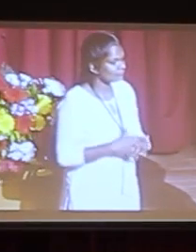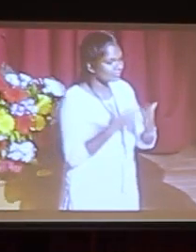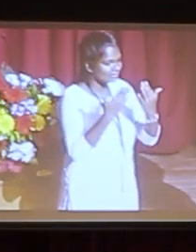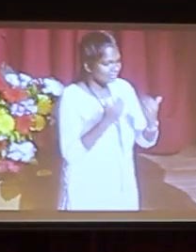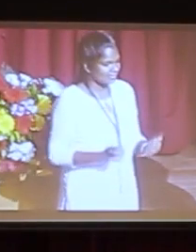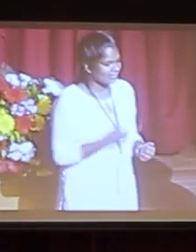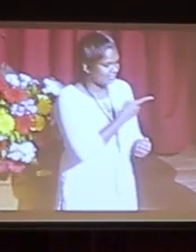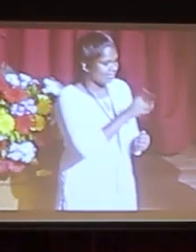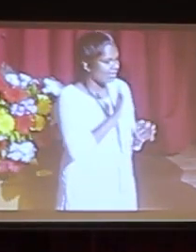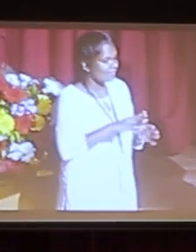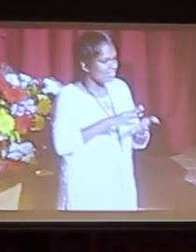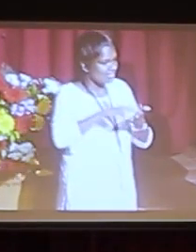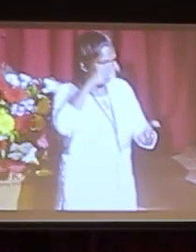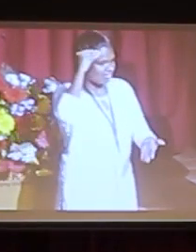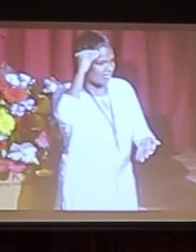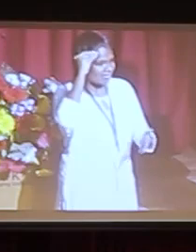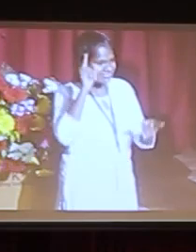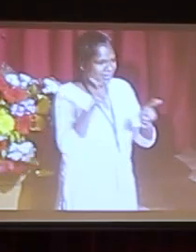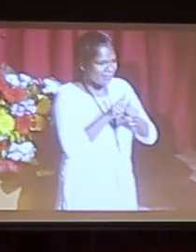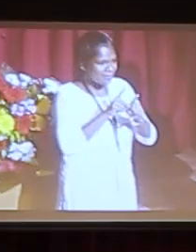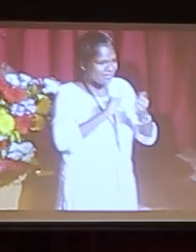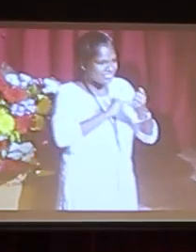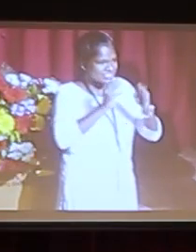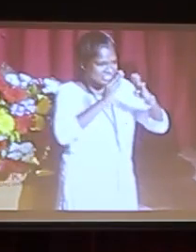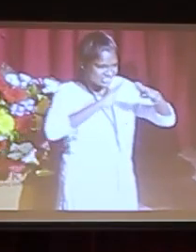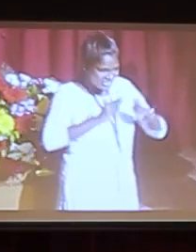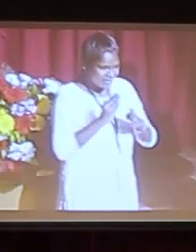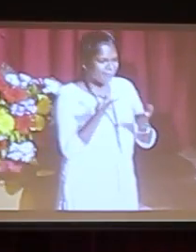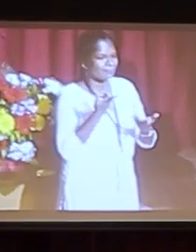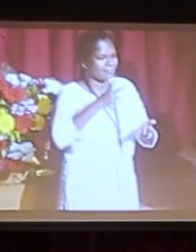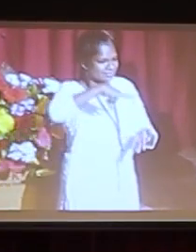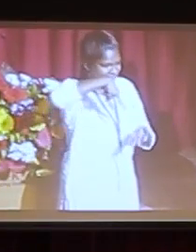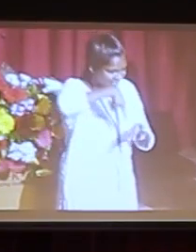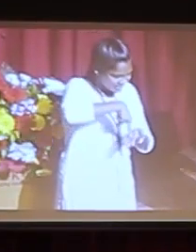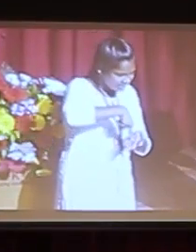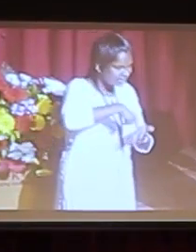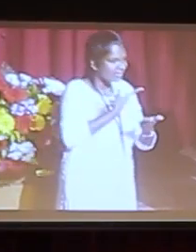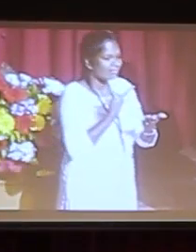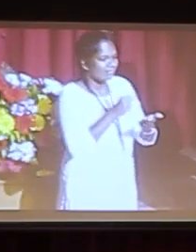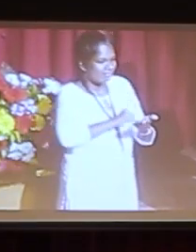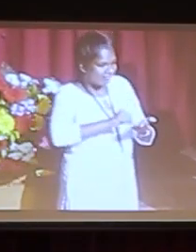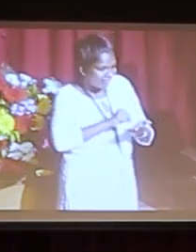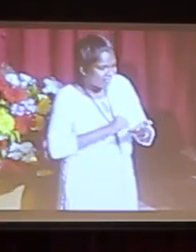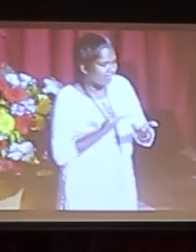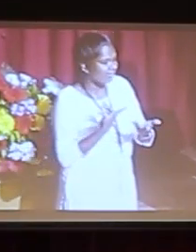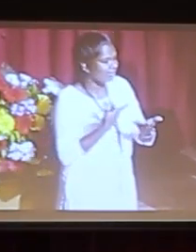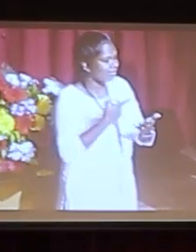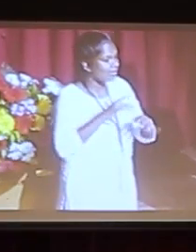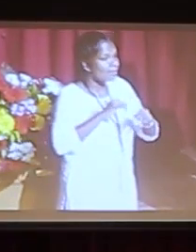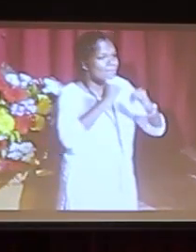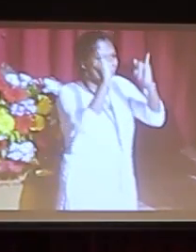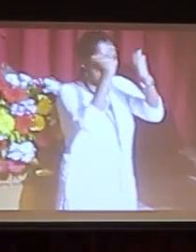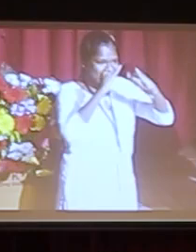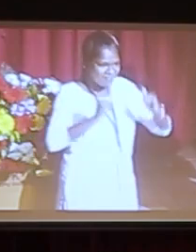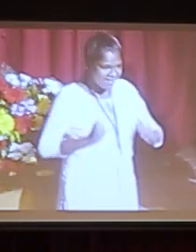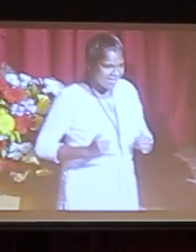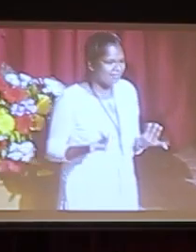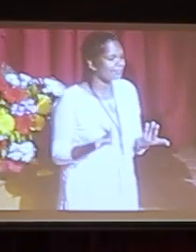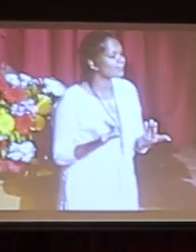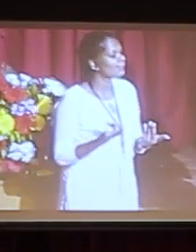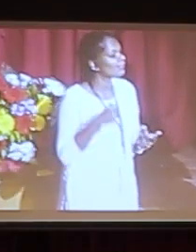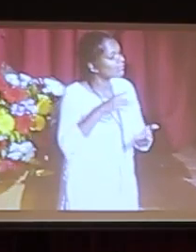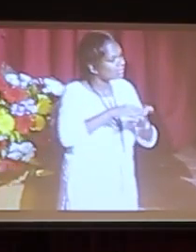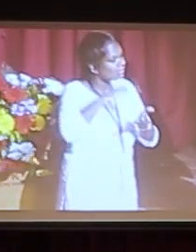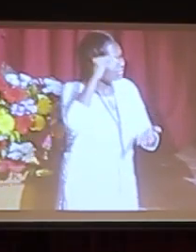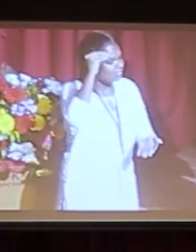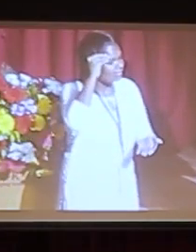Now he has to learn shapes. He has learned standing line, sleeping line, geographical maps. He has